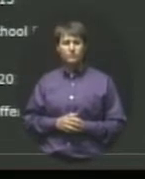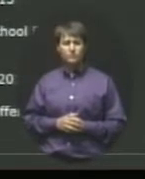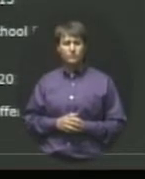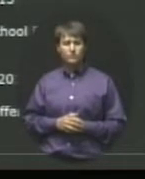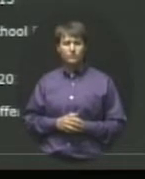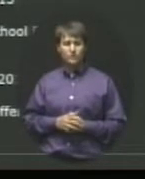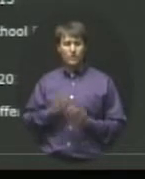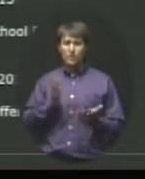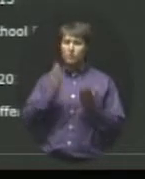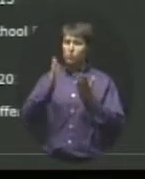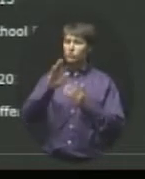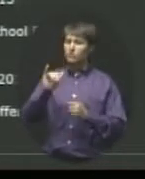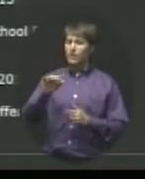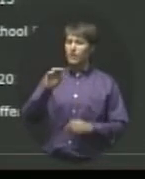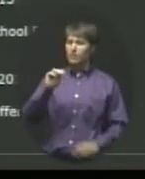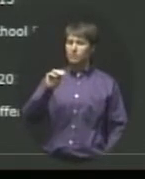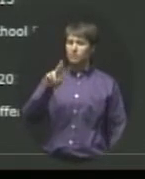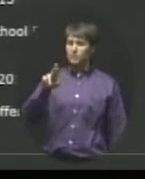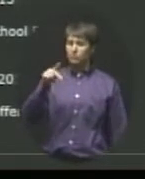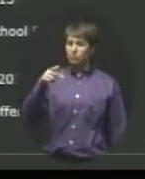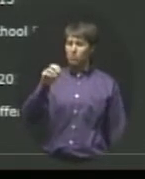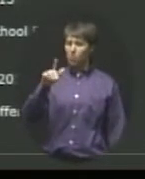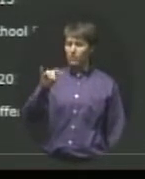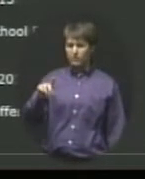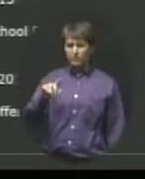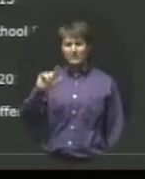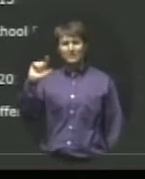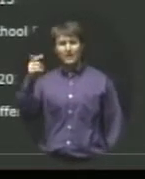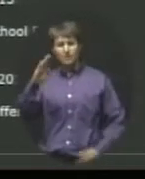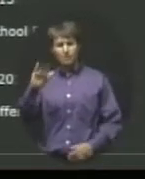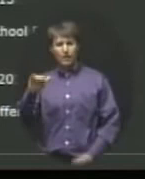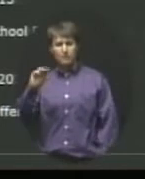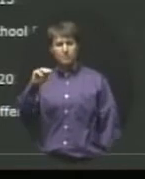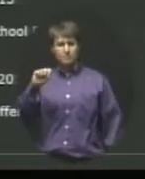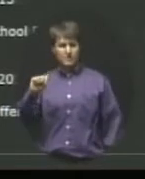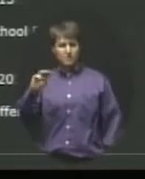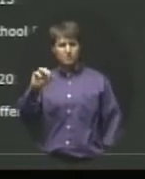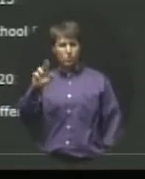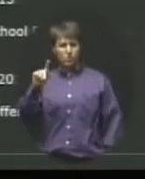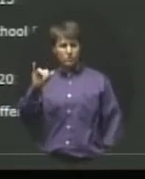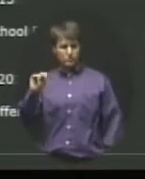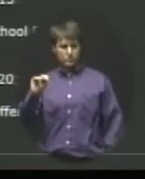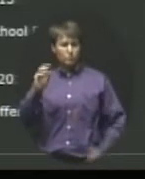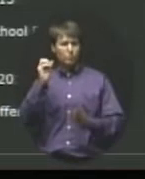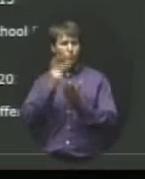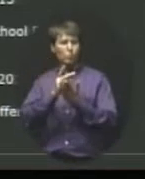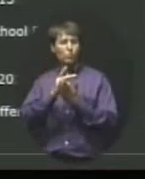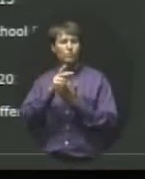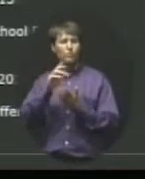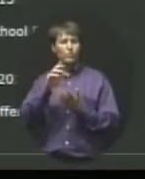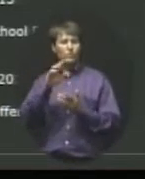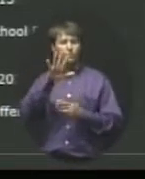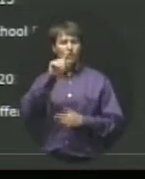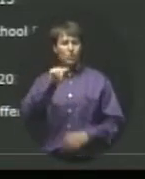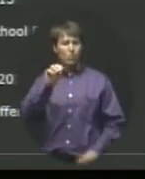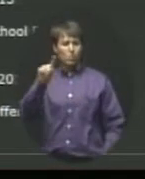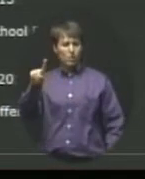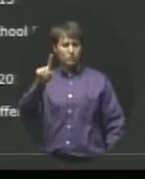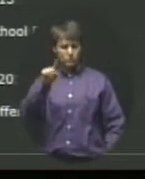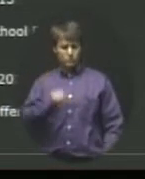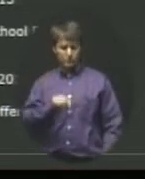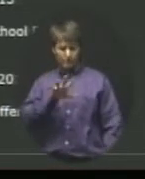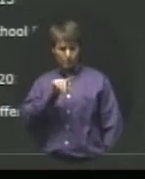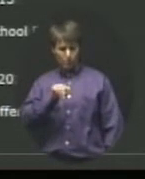I have a motion by Mr. Poland and a second by Ms. Martin to approve consent agenda items numbered